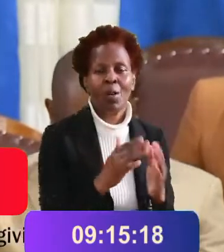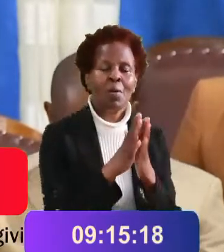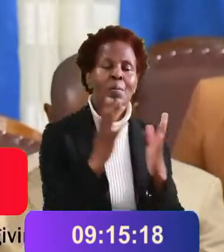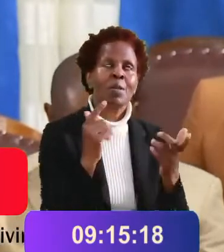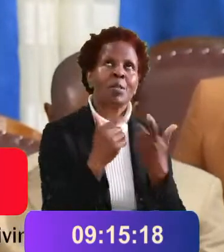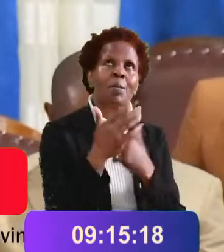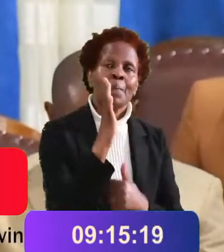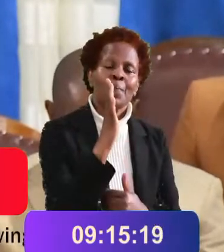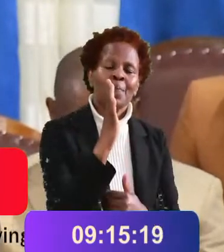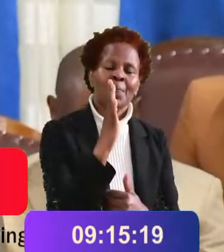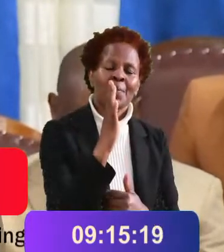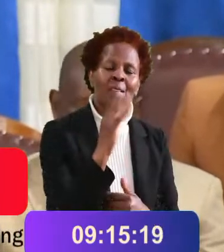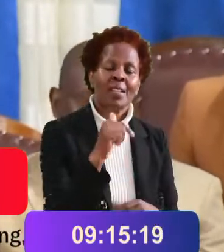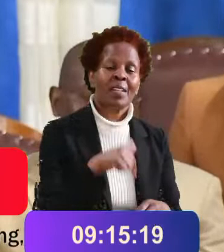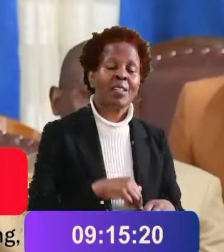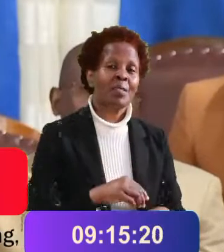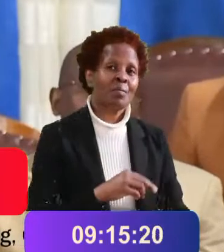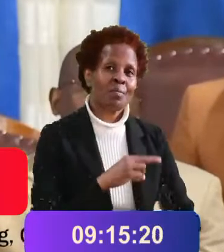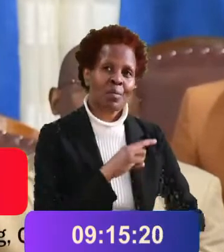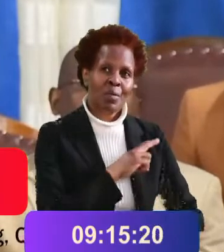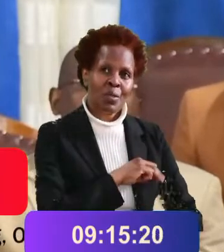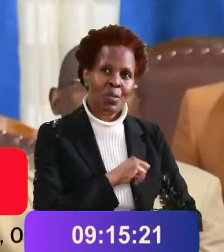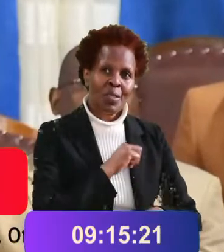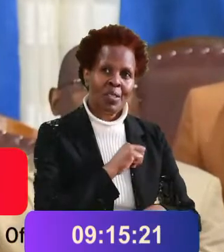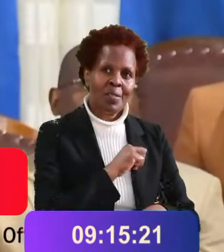report naturally.